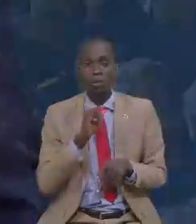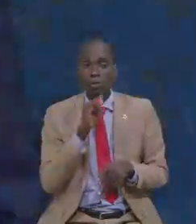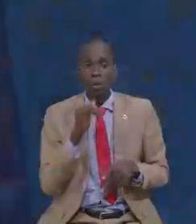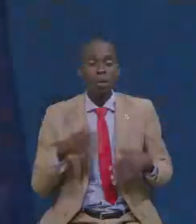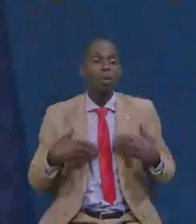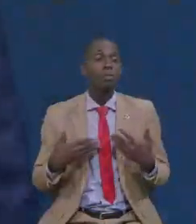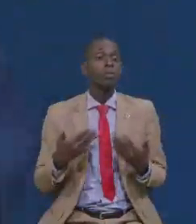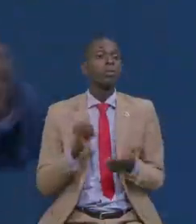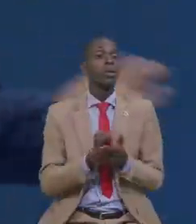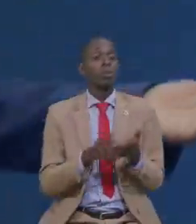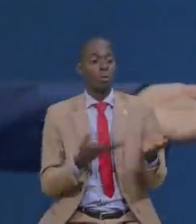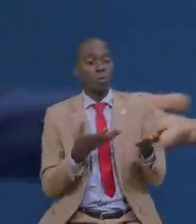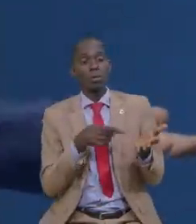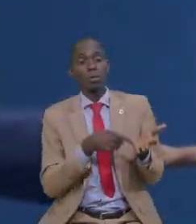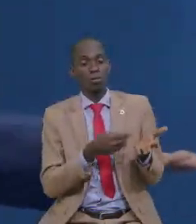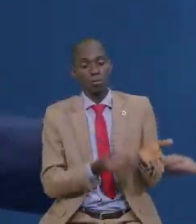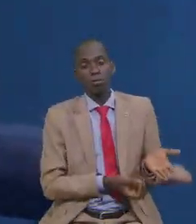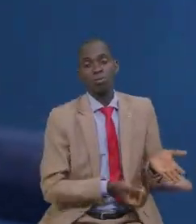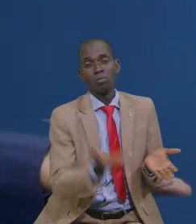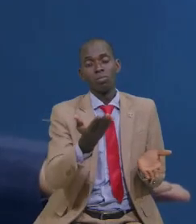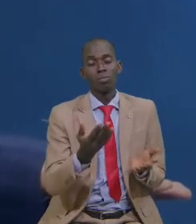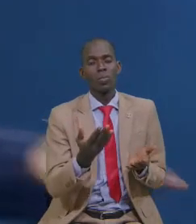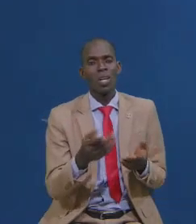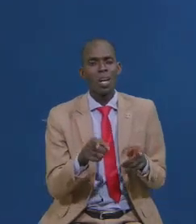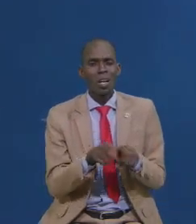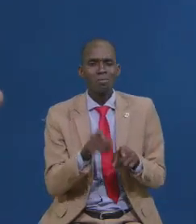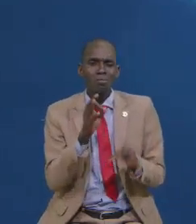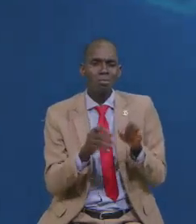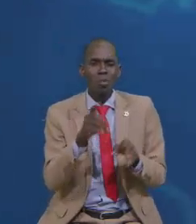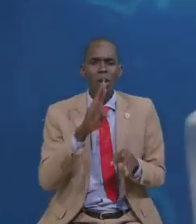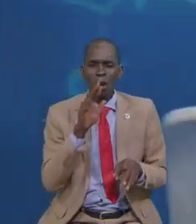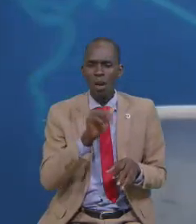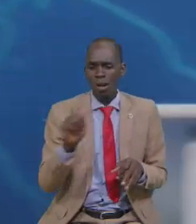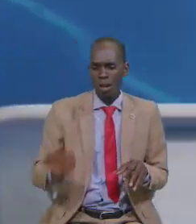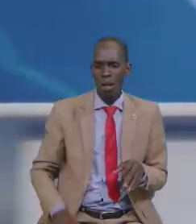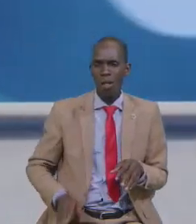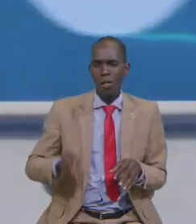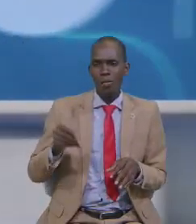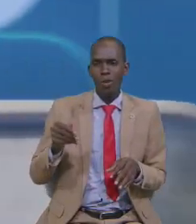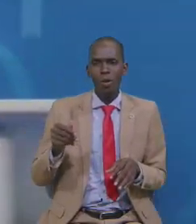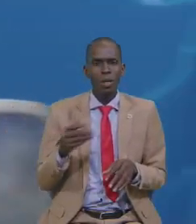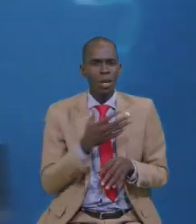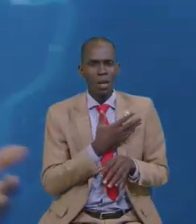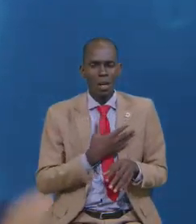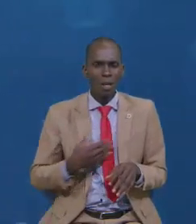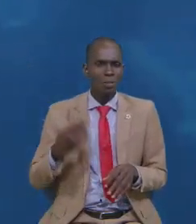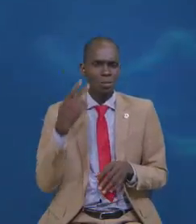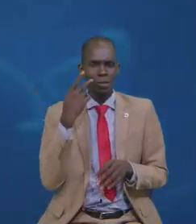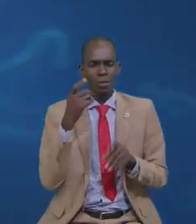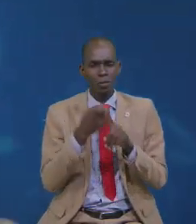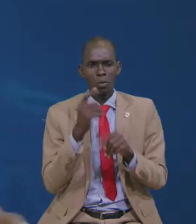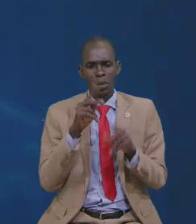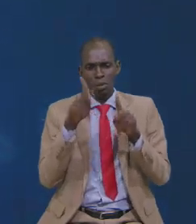he throws it at you as if he's giving it to a dog. And you see from the facial appearance, from the tone